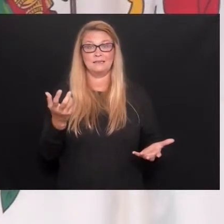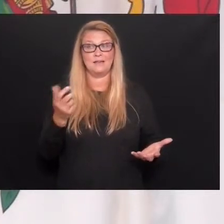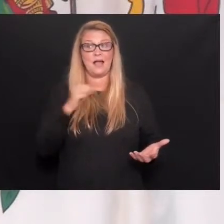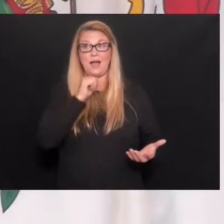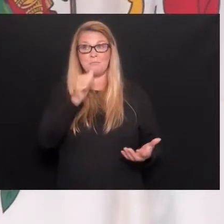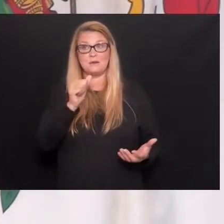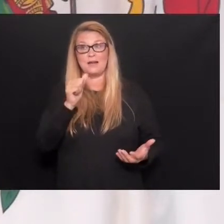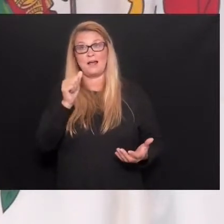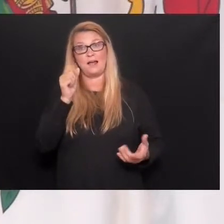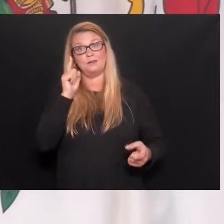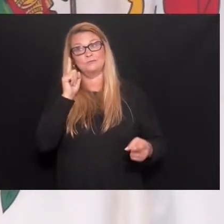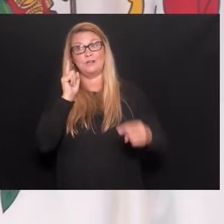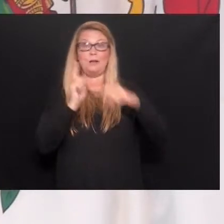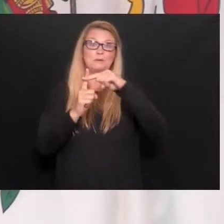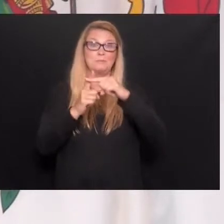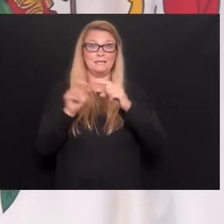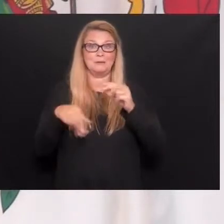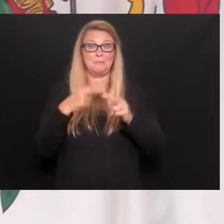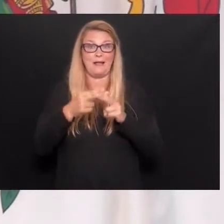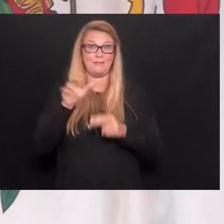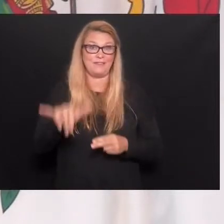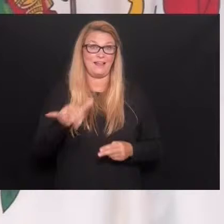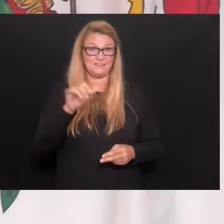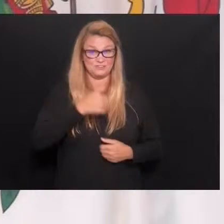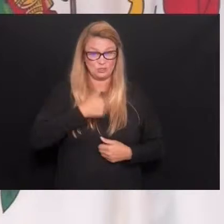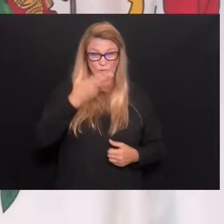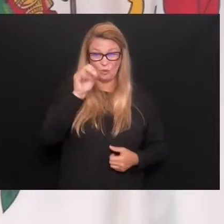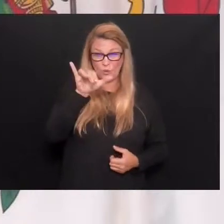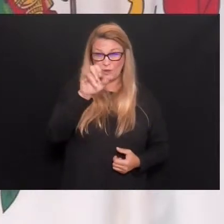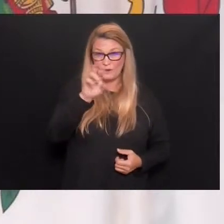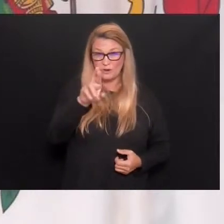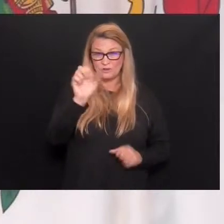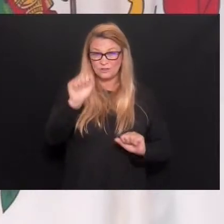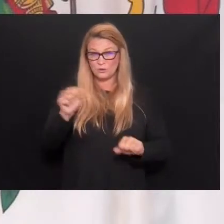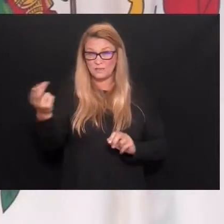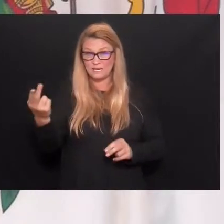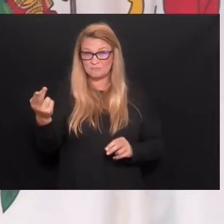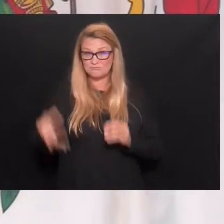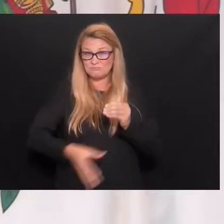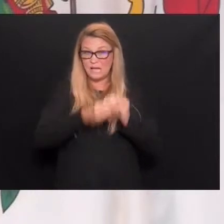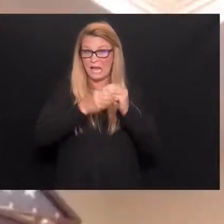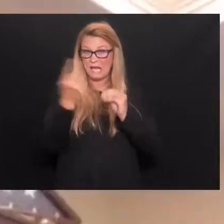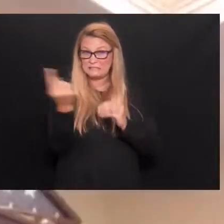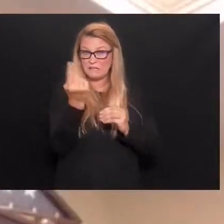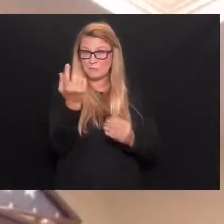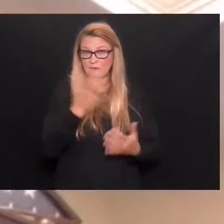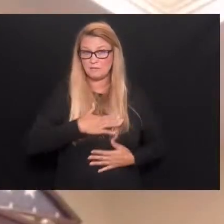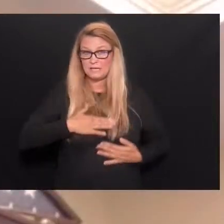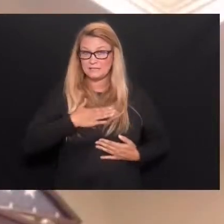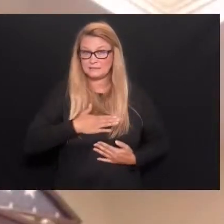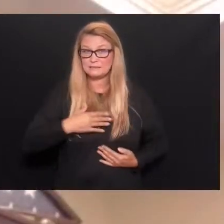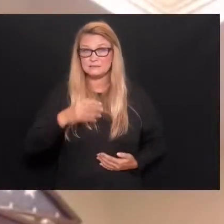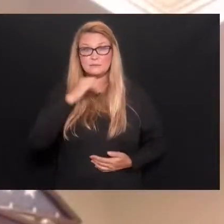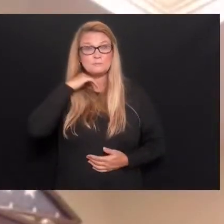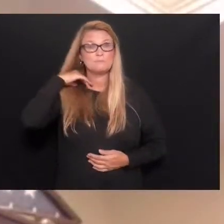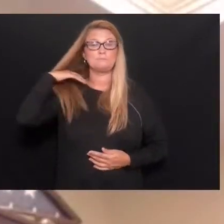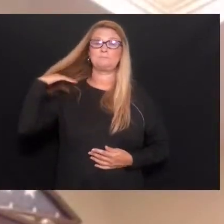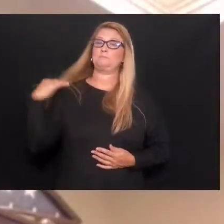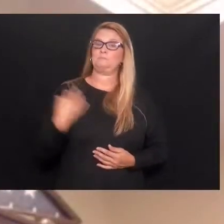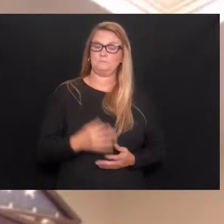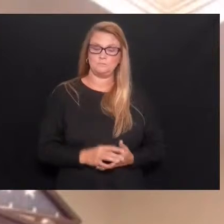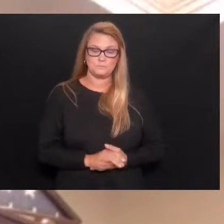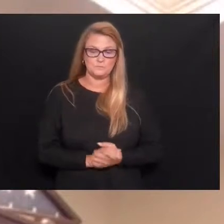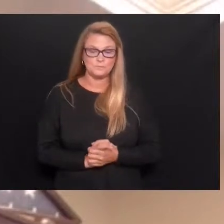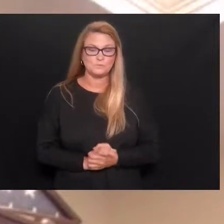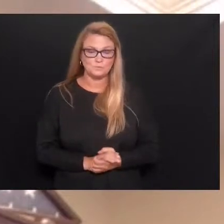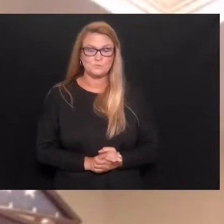optimistic. But General Hoyer, if you could weigh in on this, please. Yes, sir, Governor. So Charles, at the